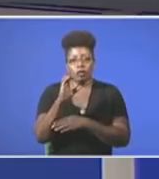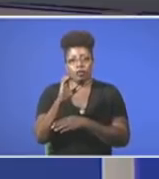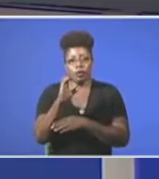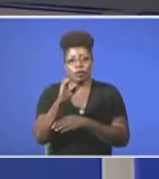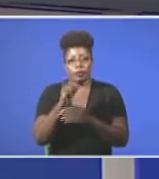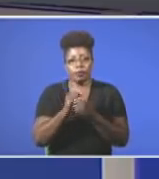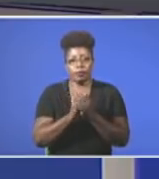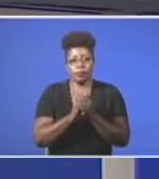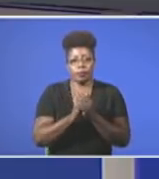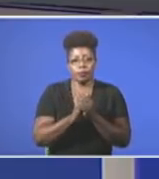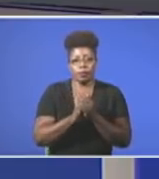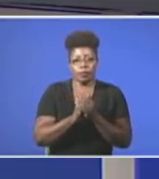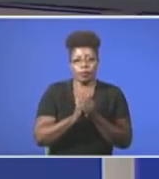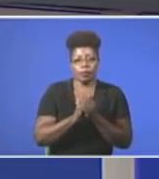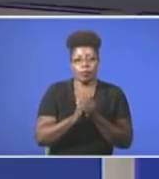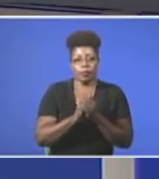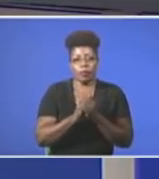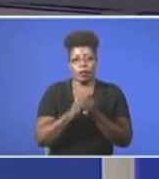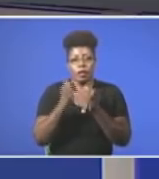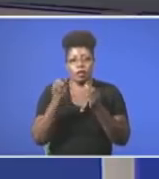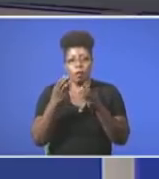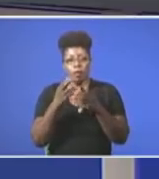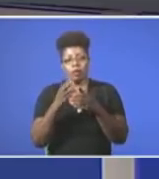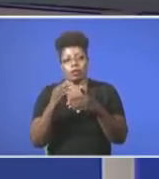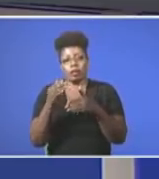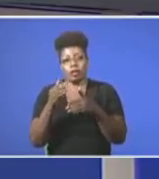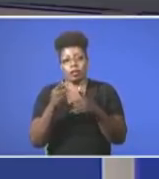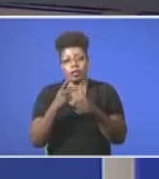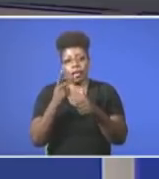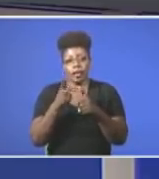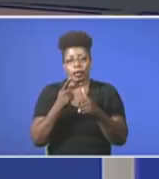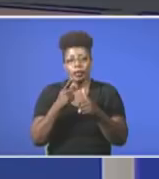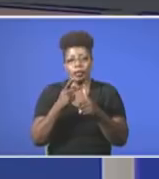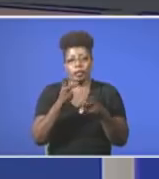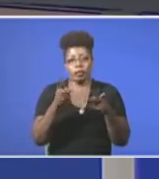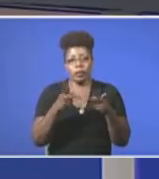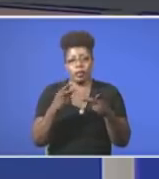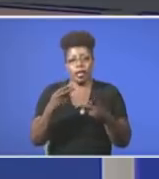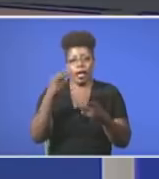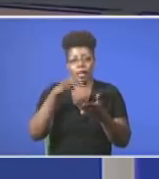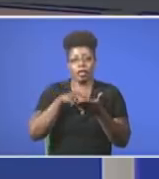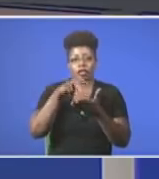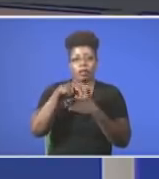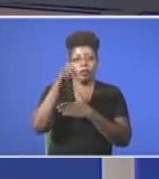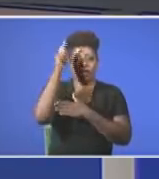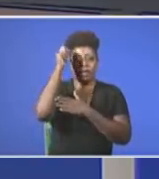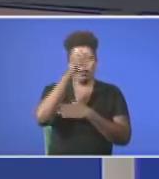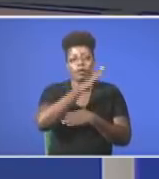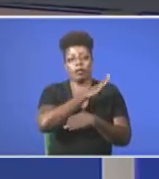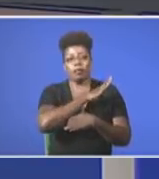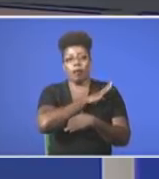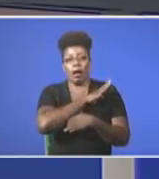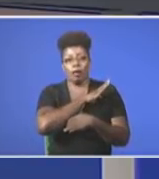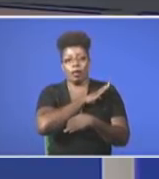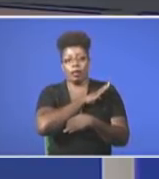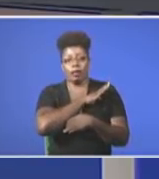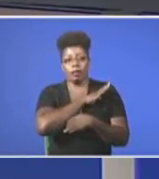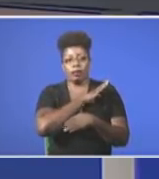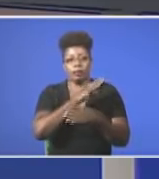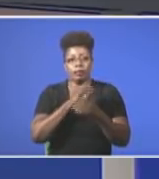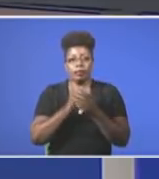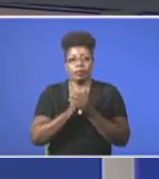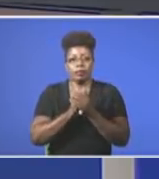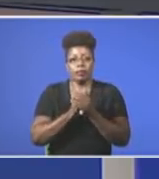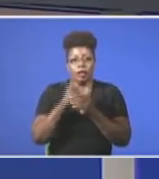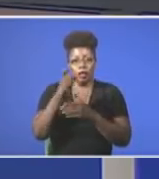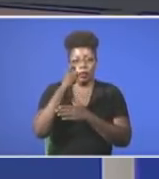line in 44.43, almost a second clear of second place. In the high jump, Trevor Barry, he cleared 7.5 1/4 to claim